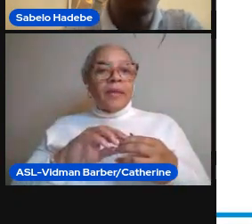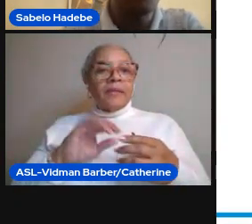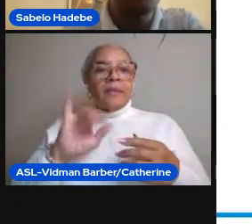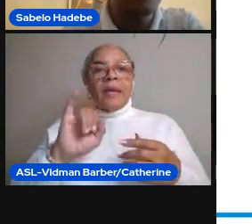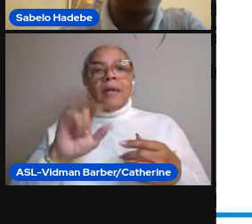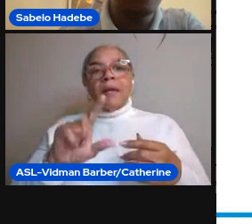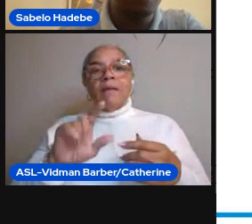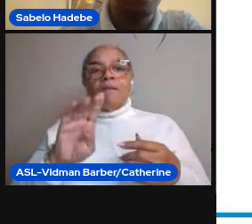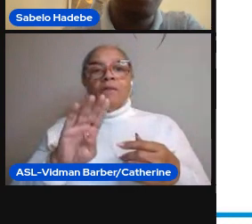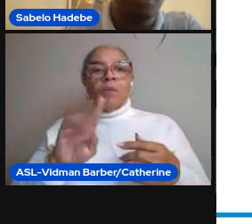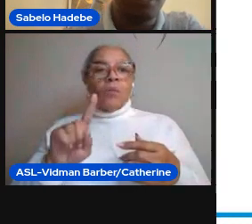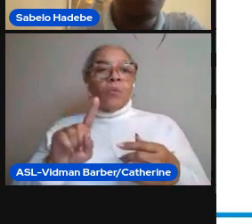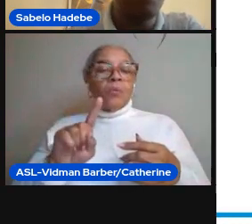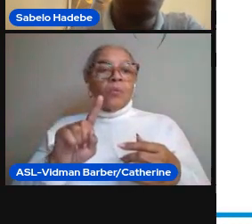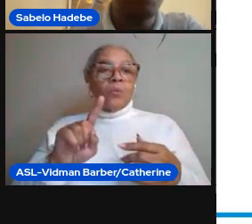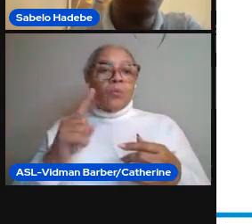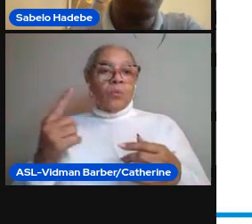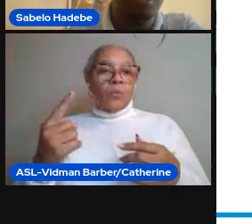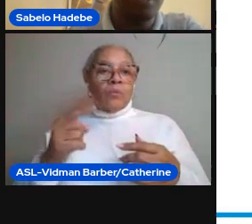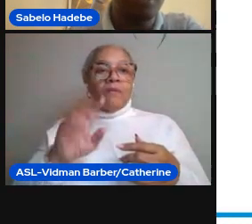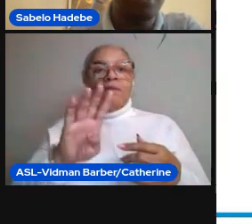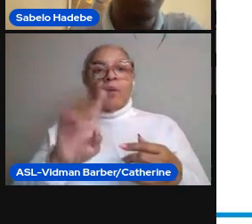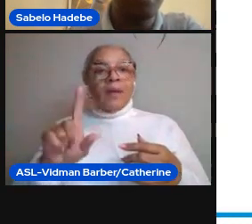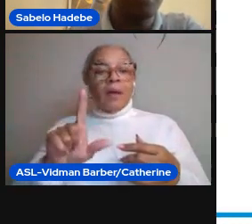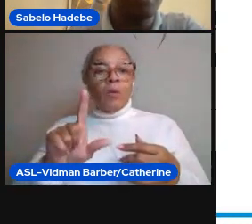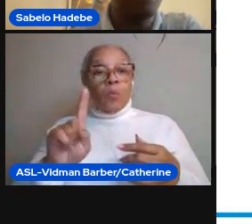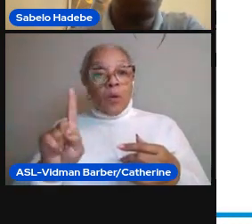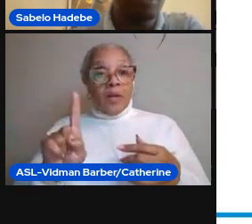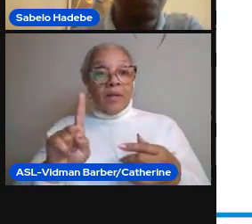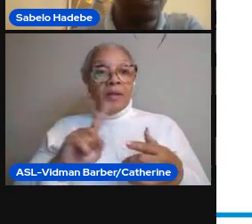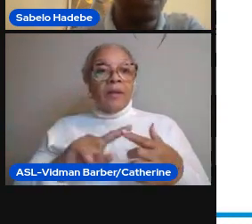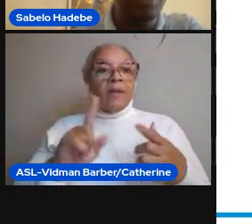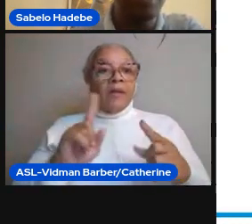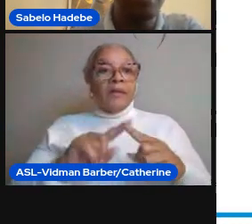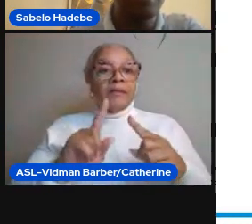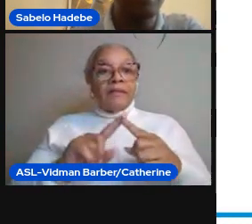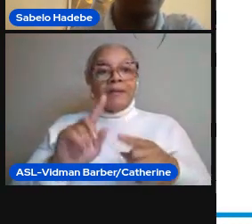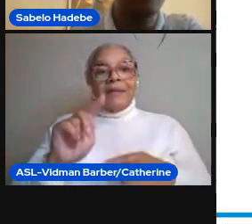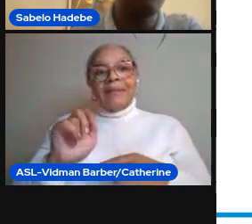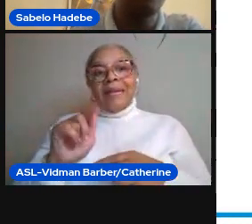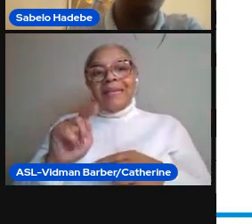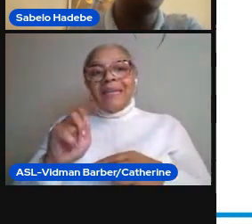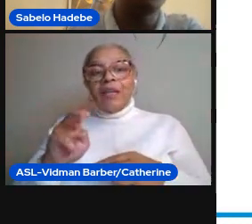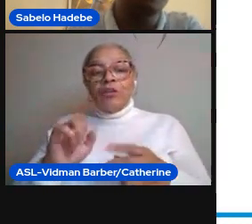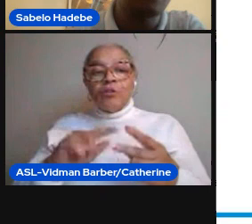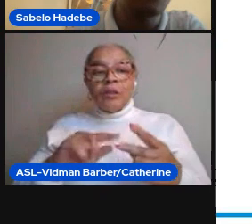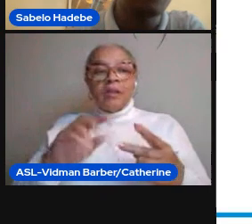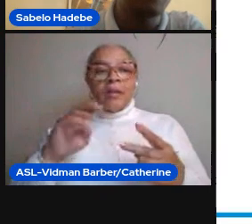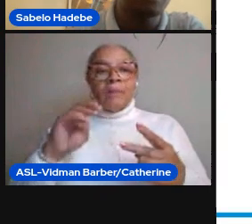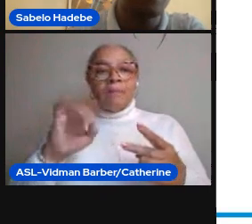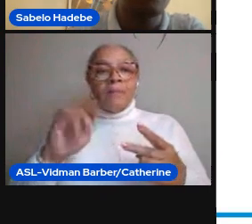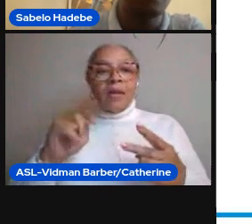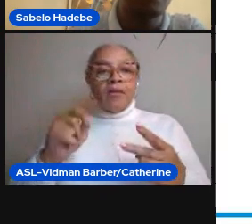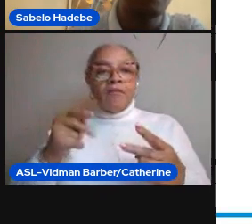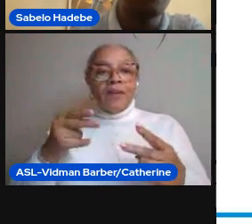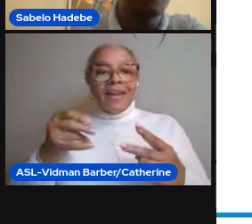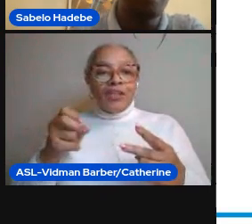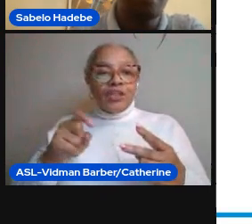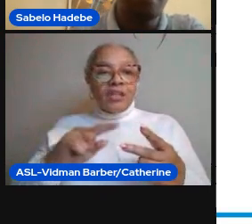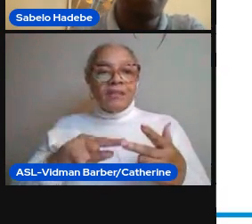It's produced by many cells, for example, dendritic cells and macrophages, and in fact, it was initially